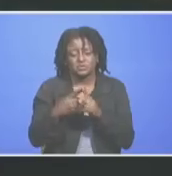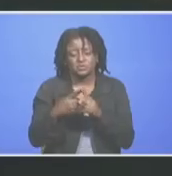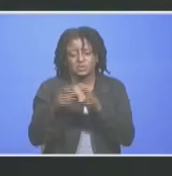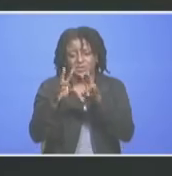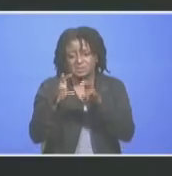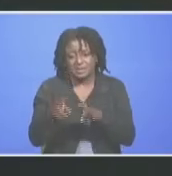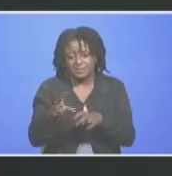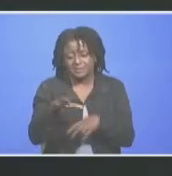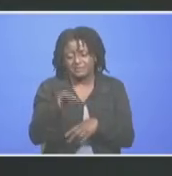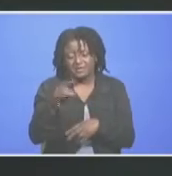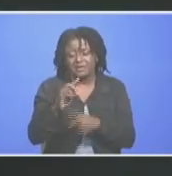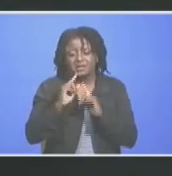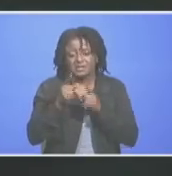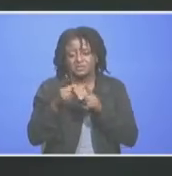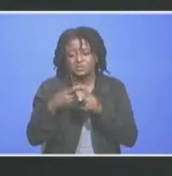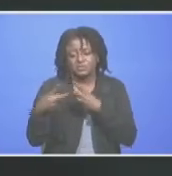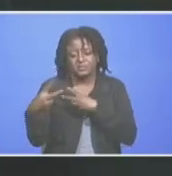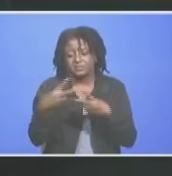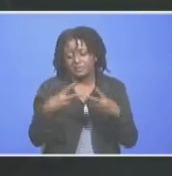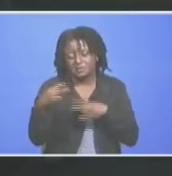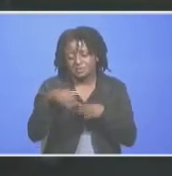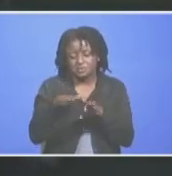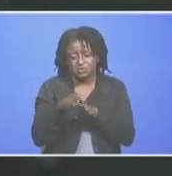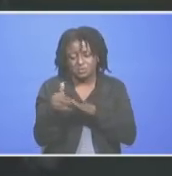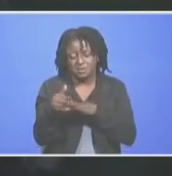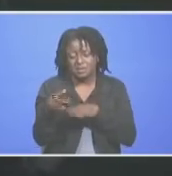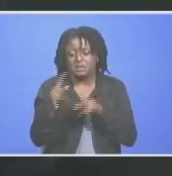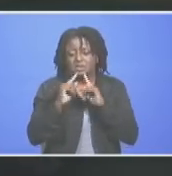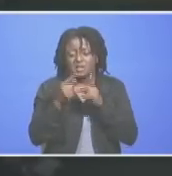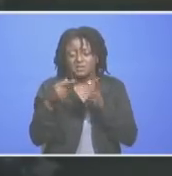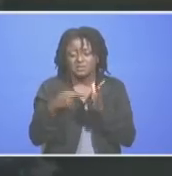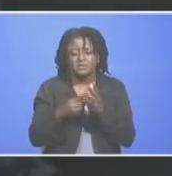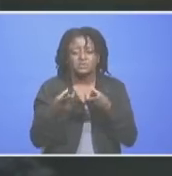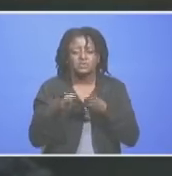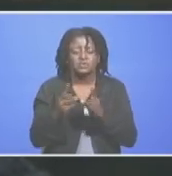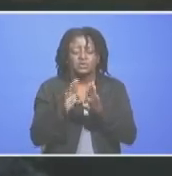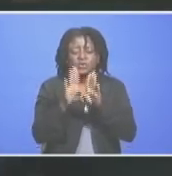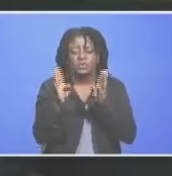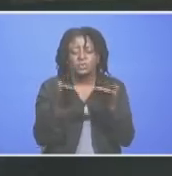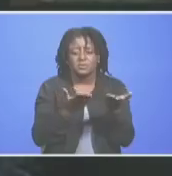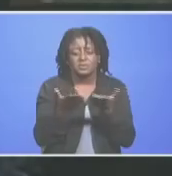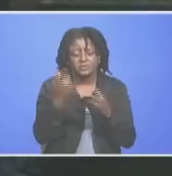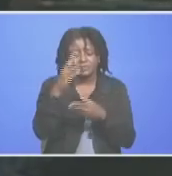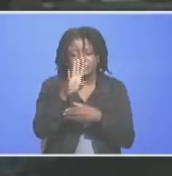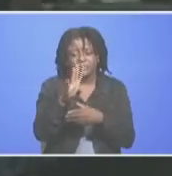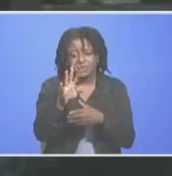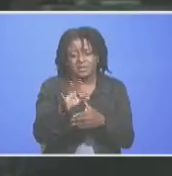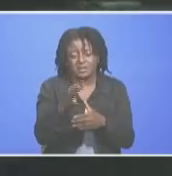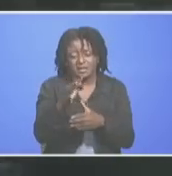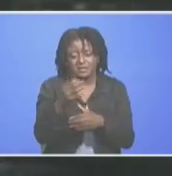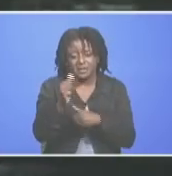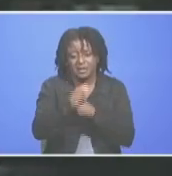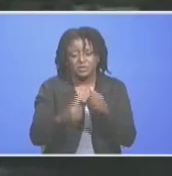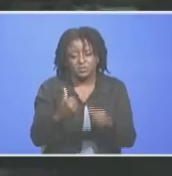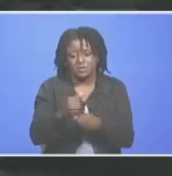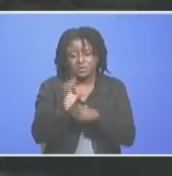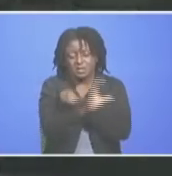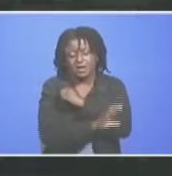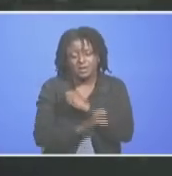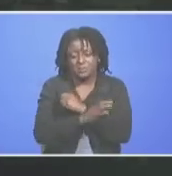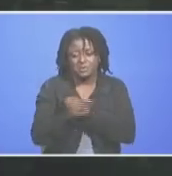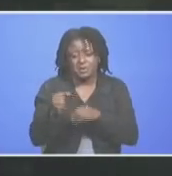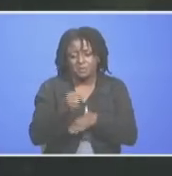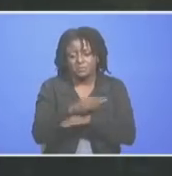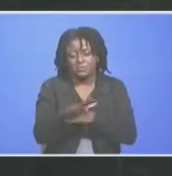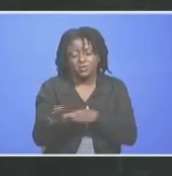solutions to violence in Jamaica. He made this announcement during the opening ceremony for the 49th Annual Caribbean Broadcasting Union